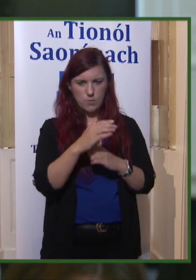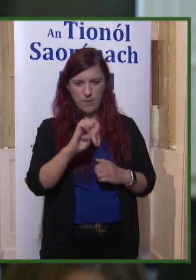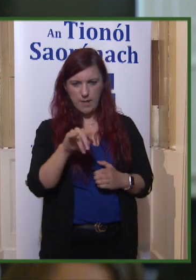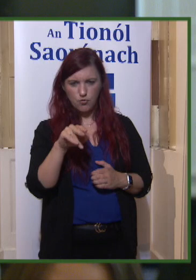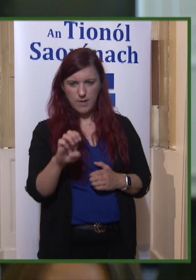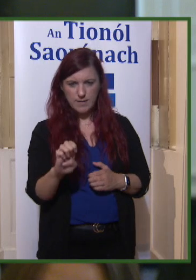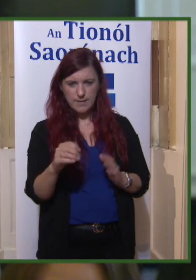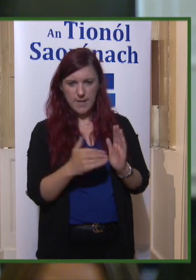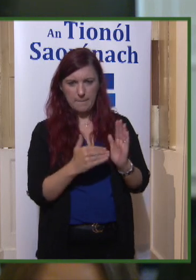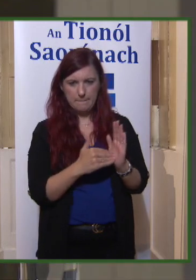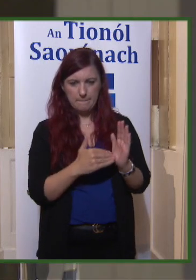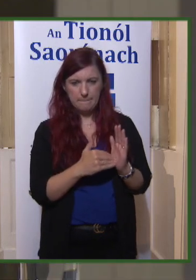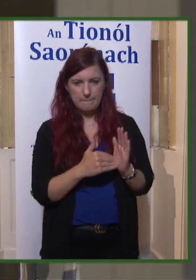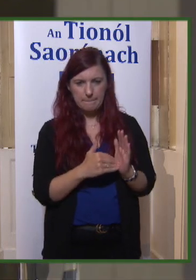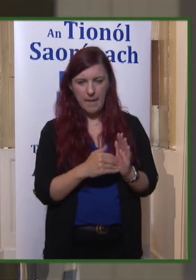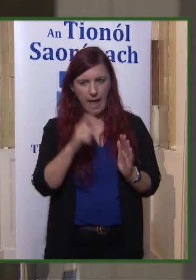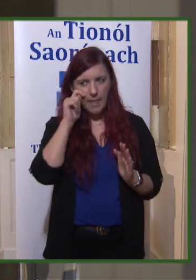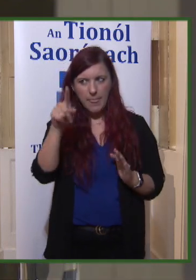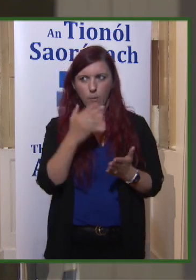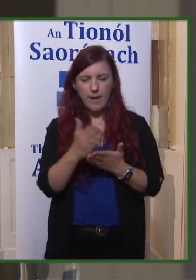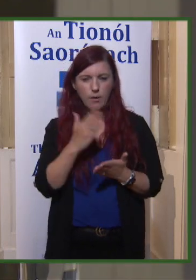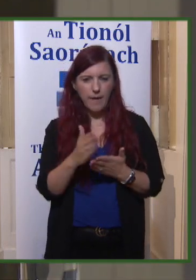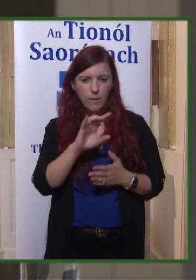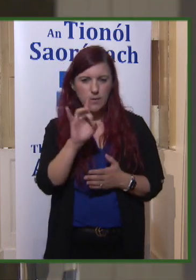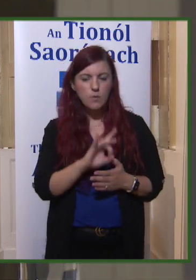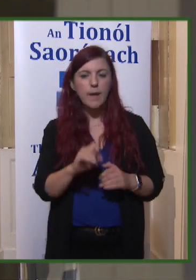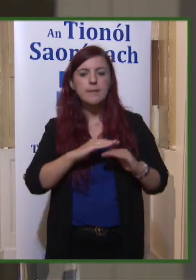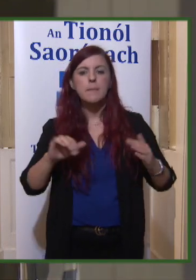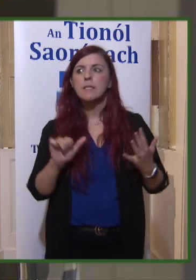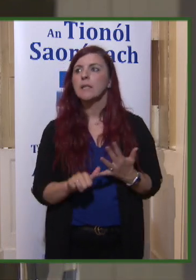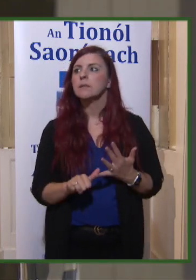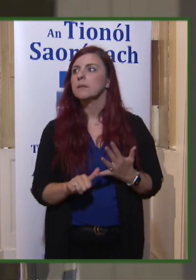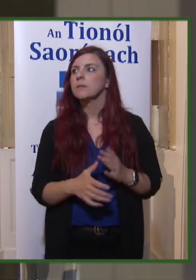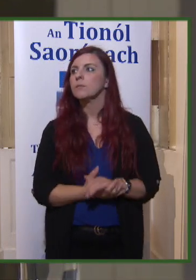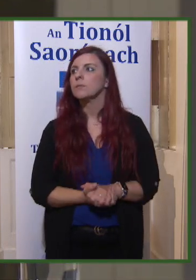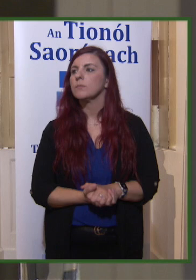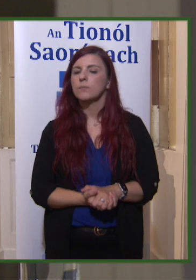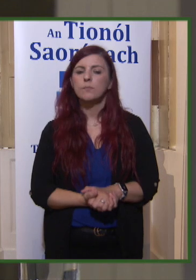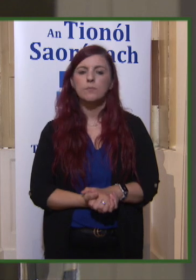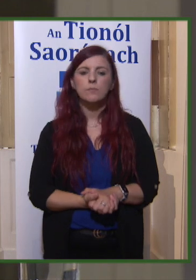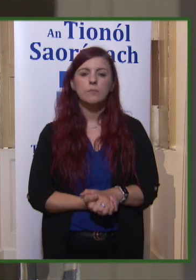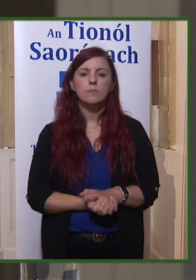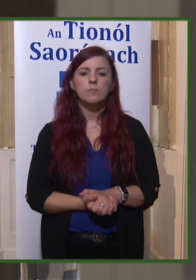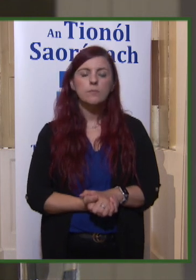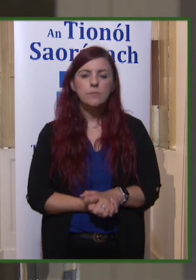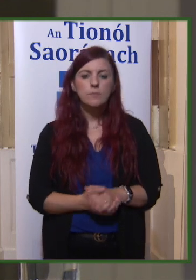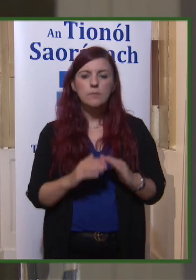case for a second question there. Okay, thank you. Thanks, John. Table 6, you're happy enough. And table